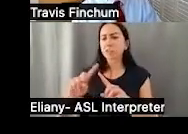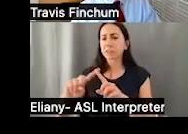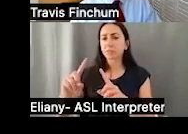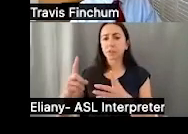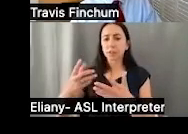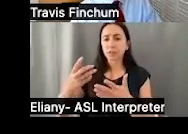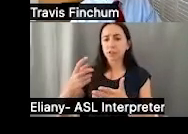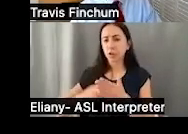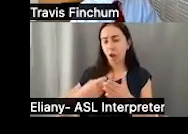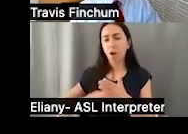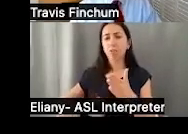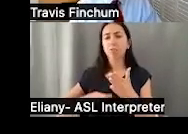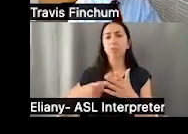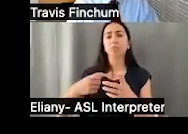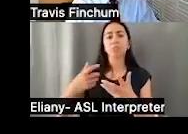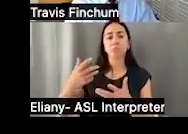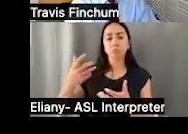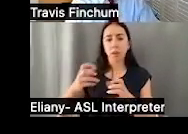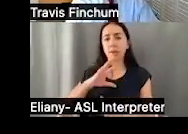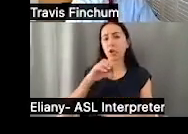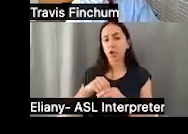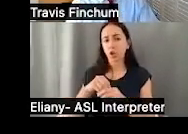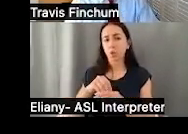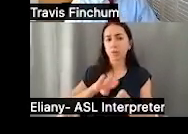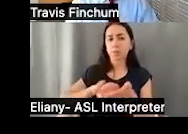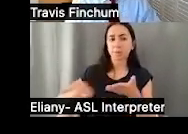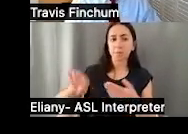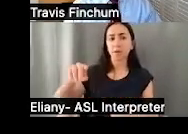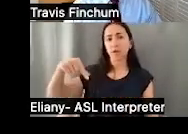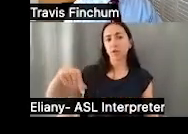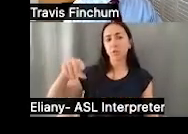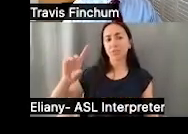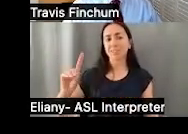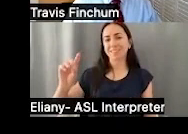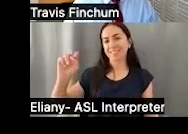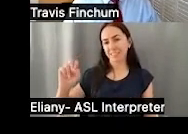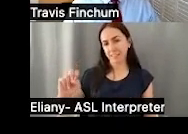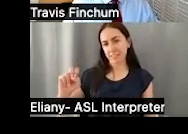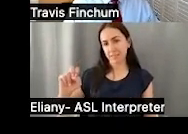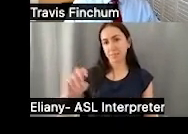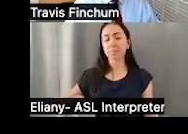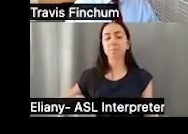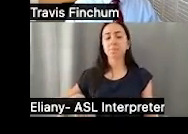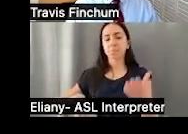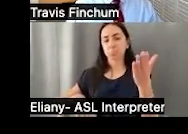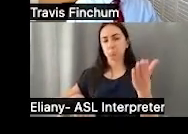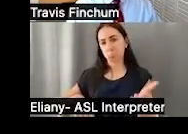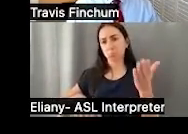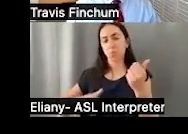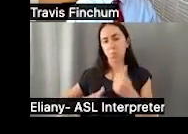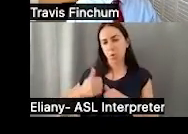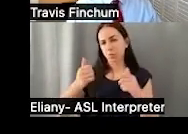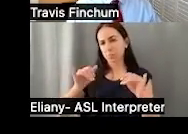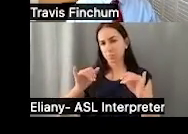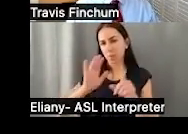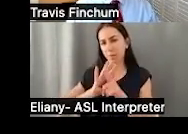on here that could be considered a QDE, but these are some of the big ones. I just